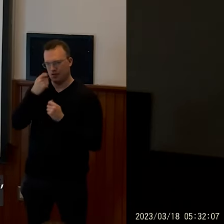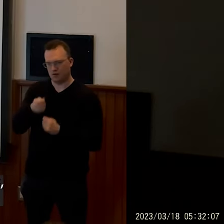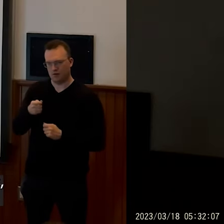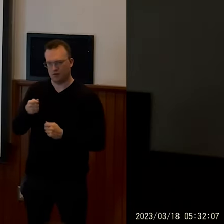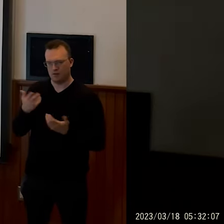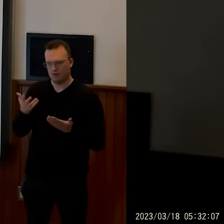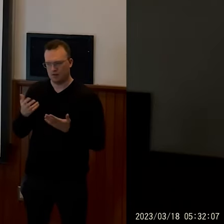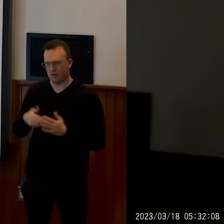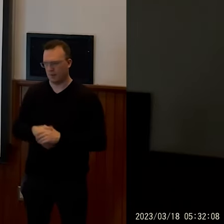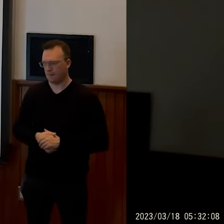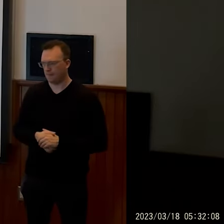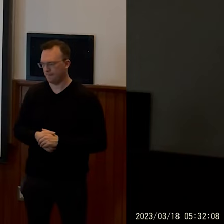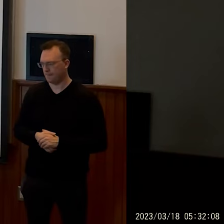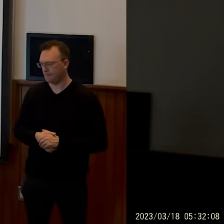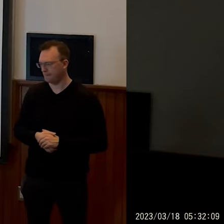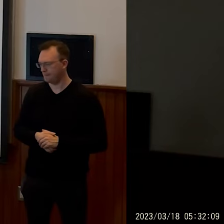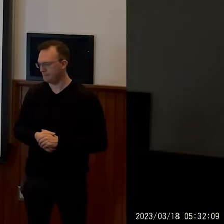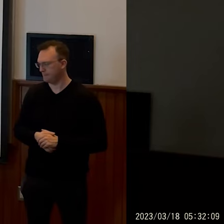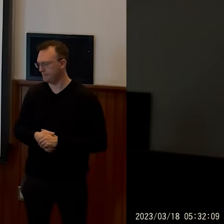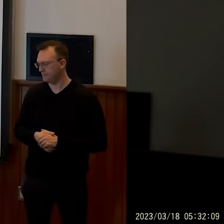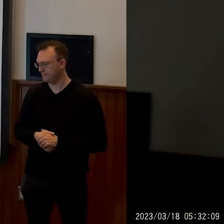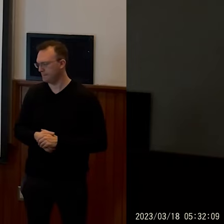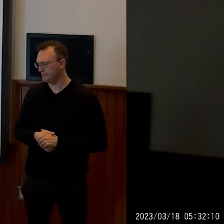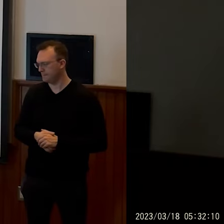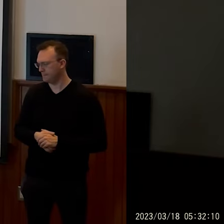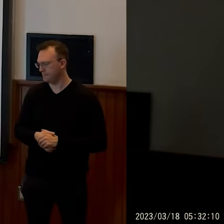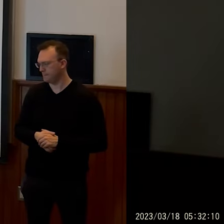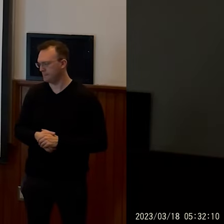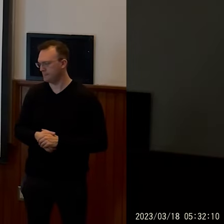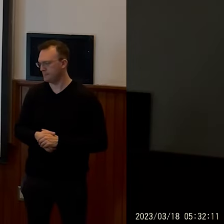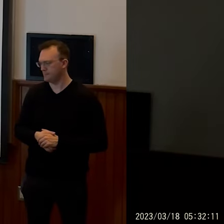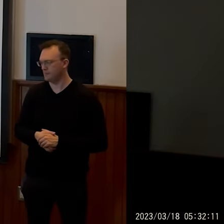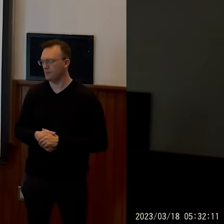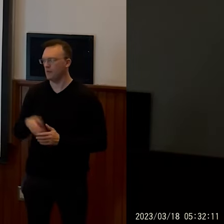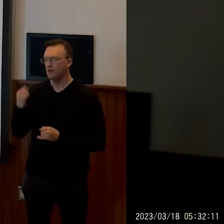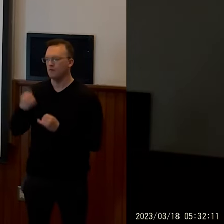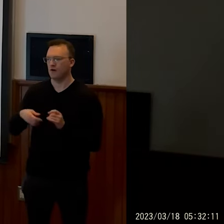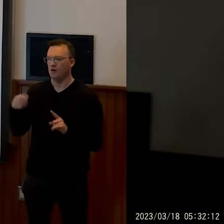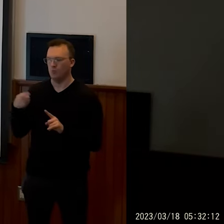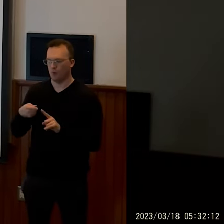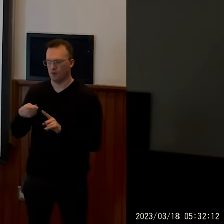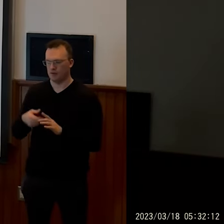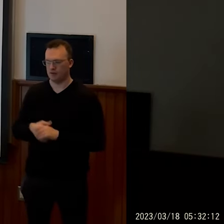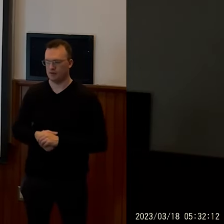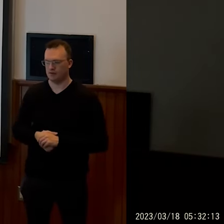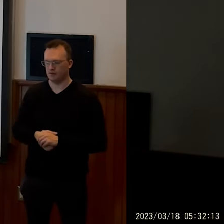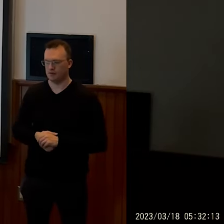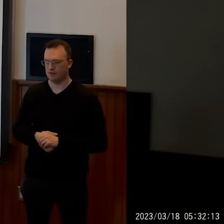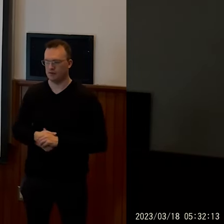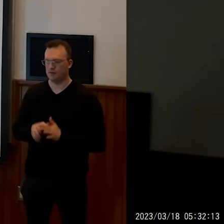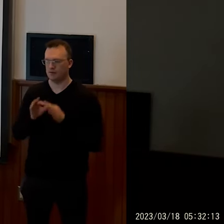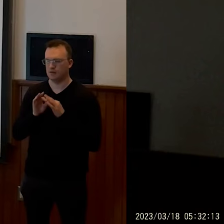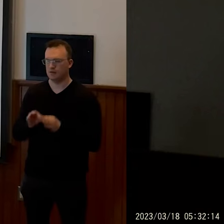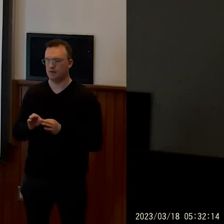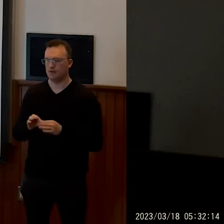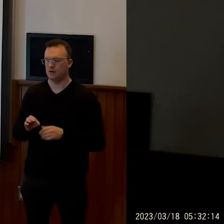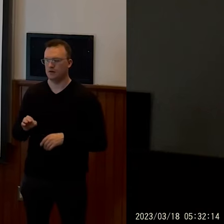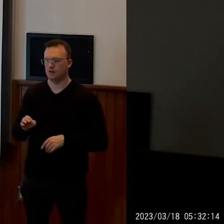bit? And this is my final point is around